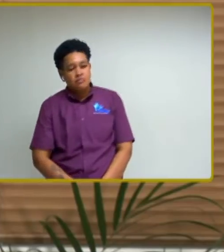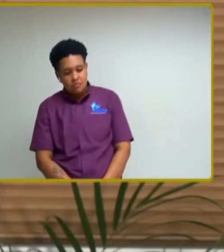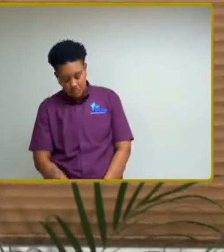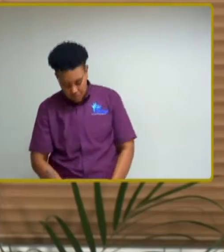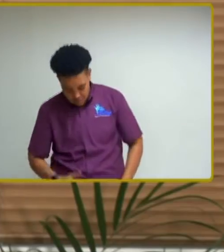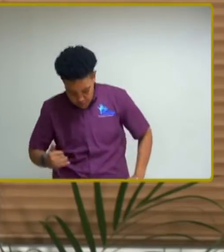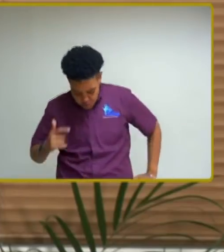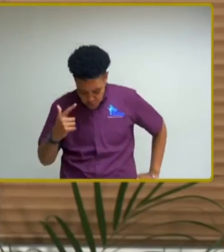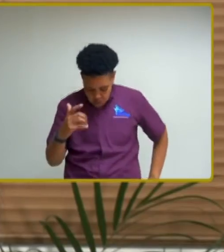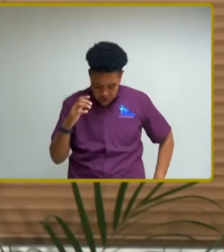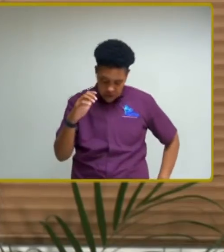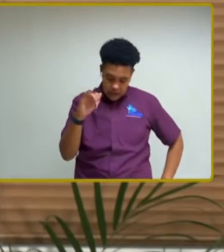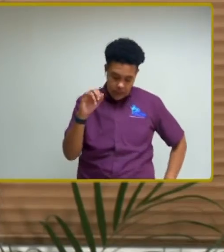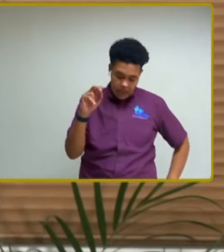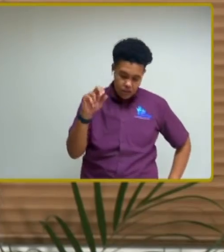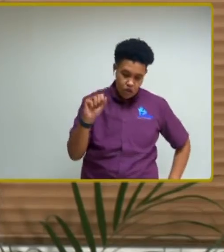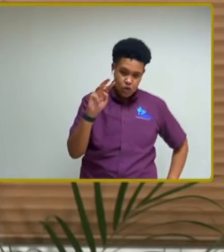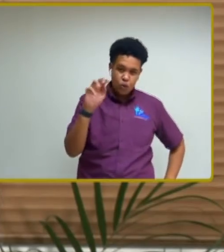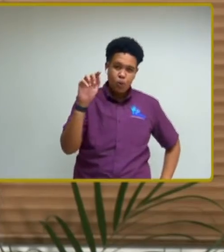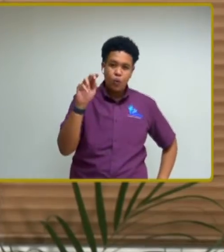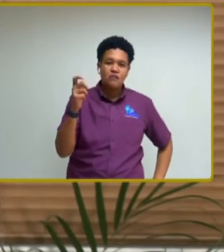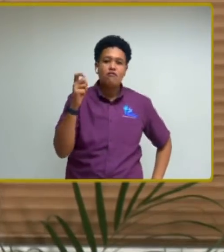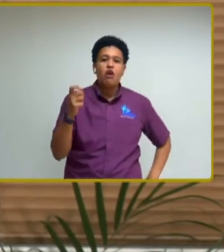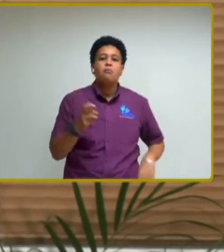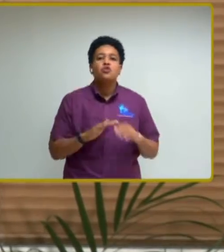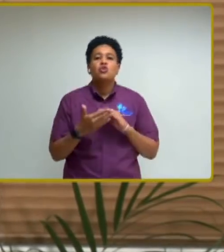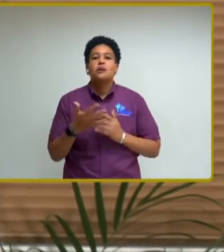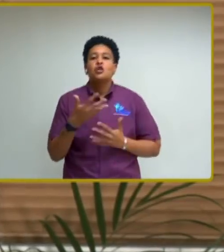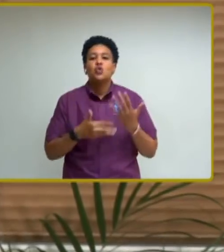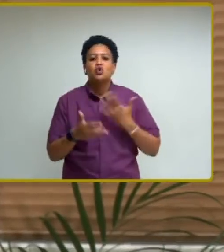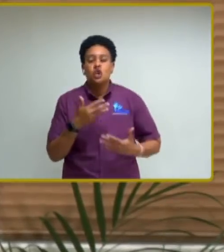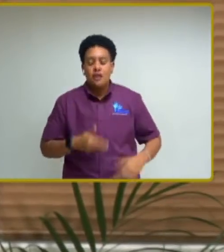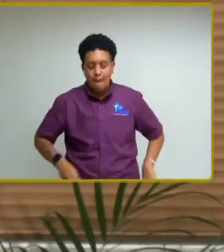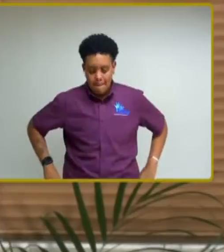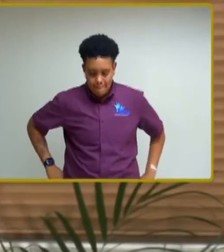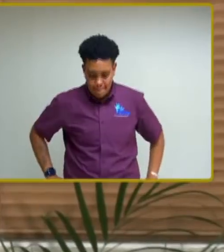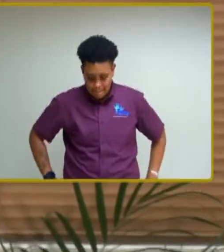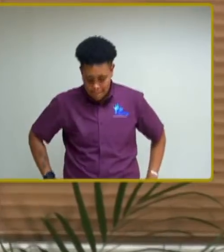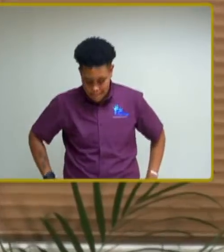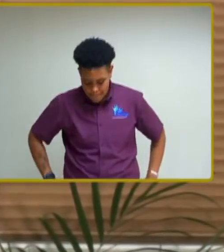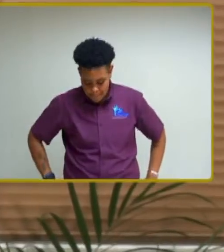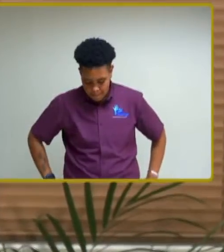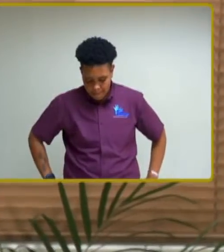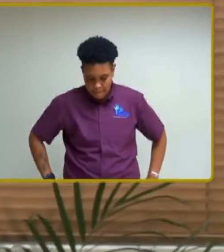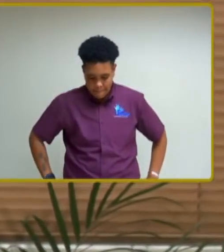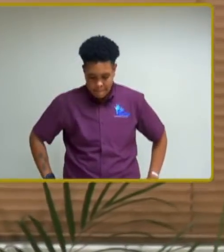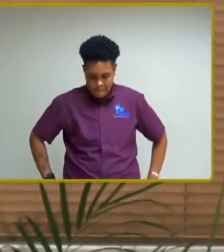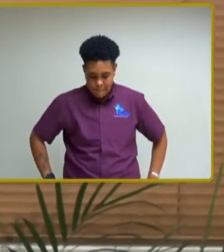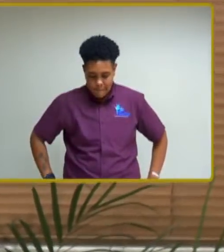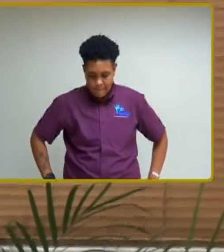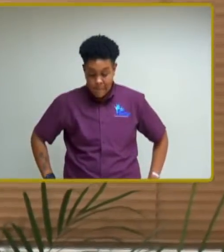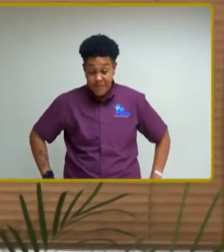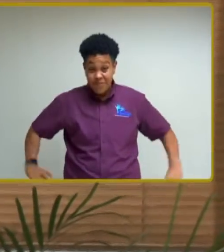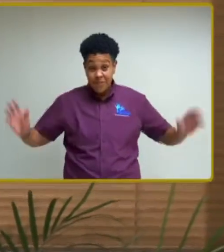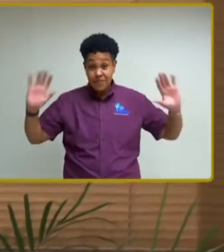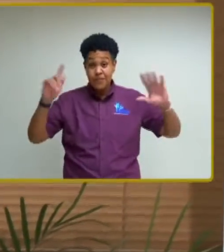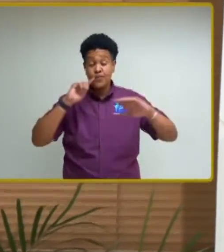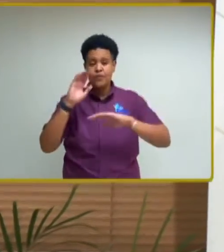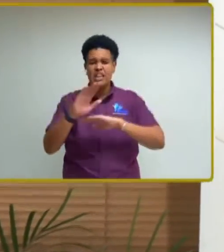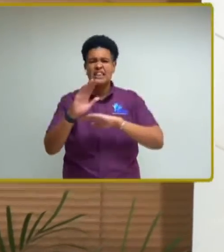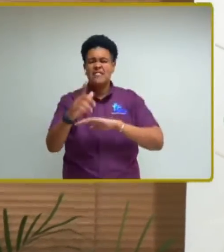We're going to go to Cassius Watson from Jamaica Social. Hi, good evening,